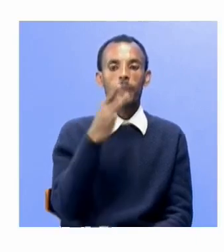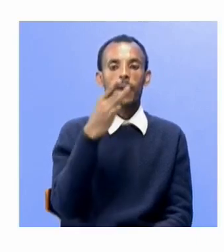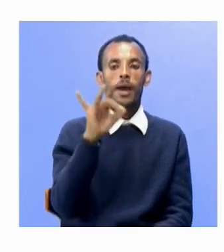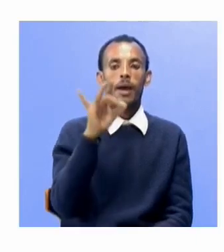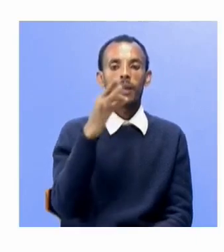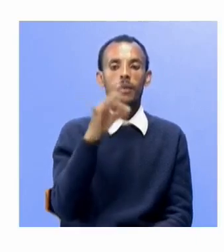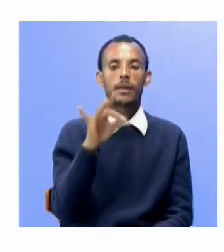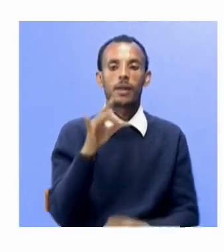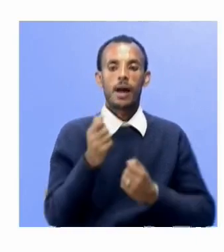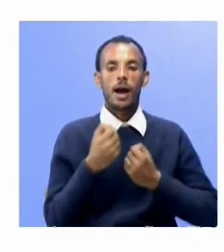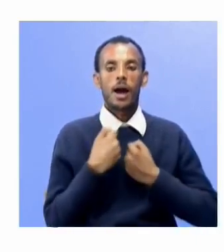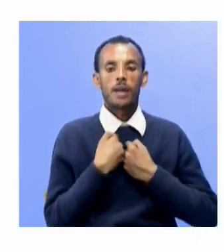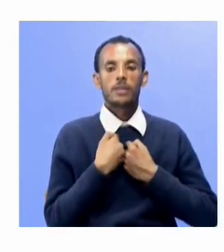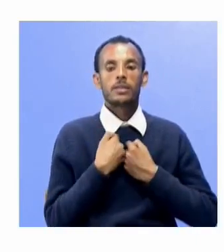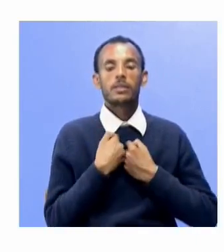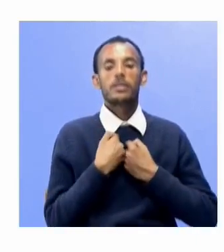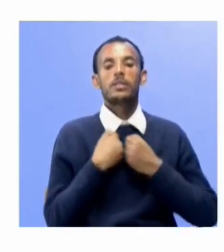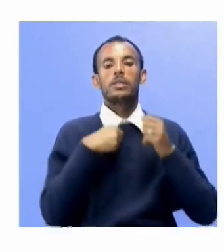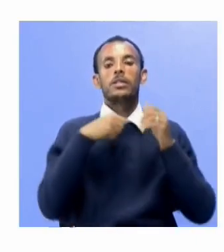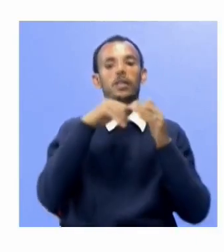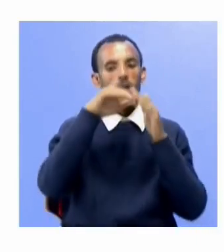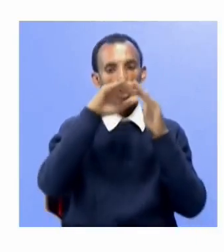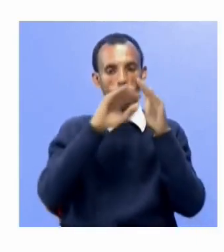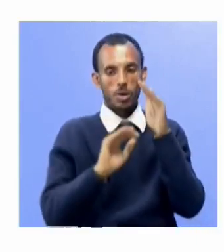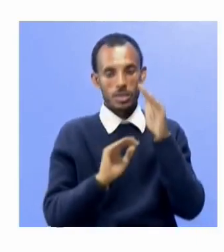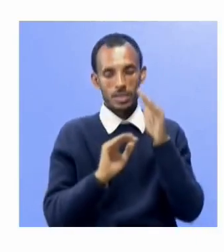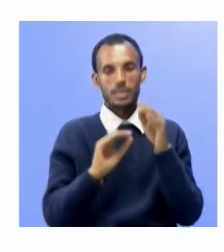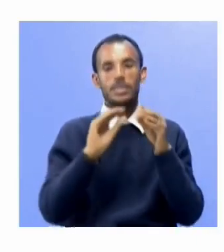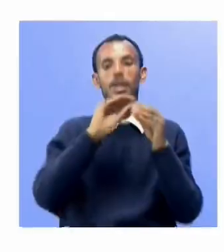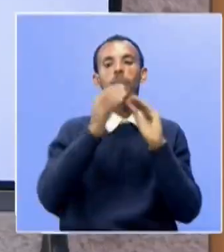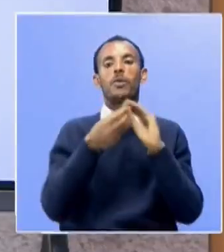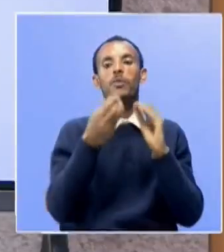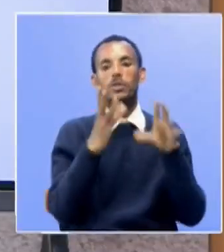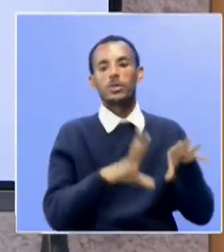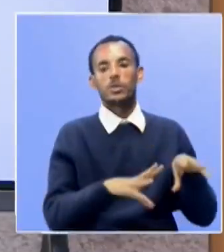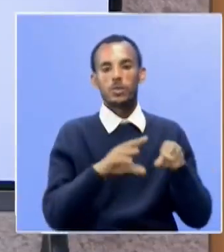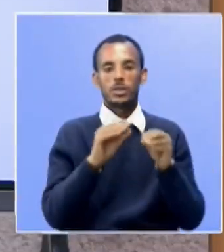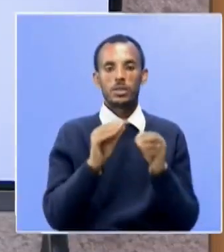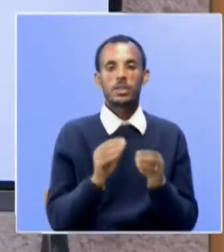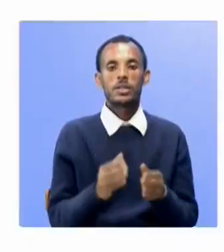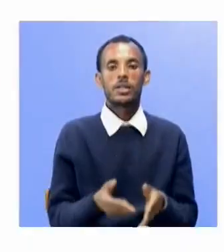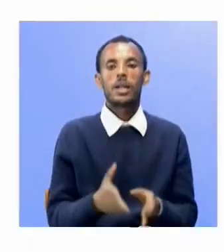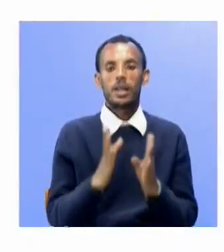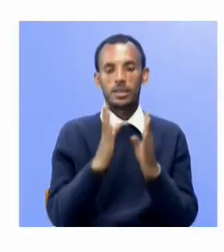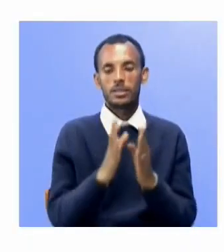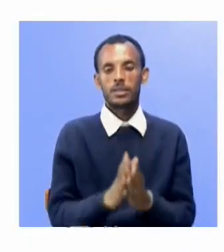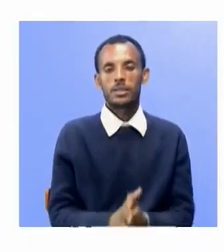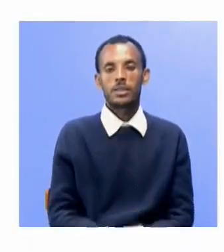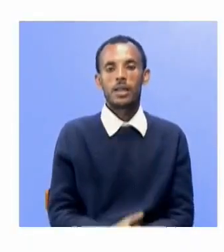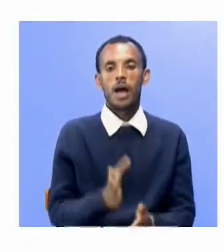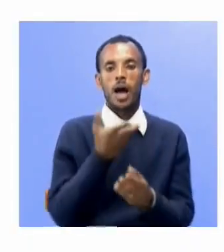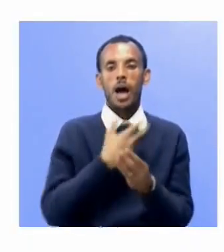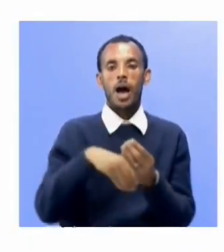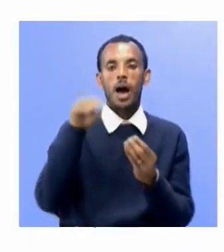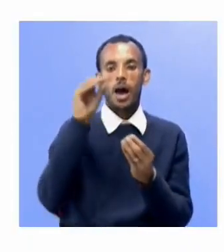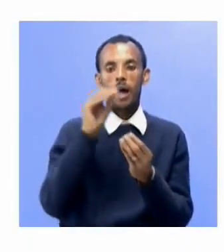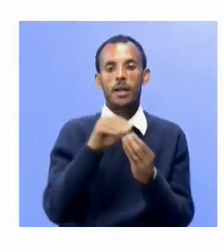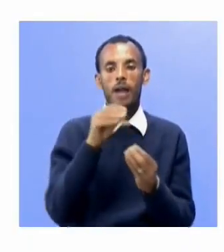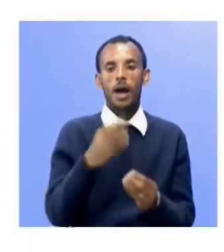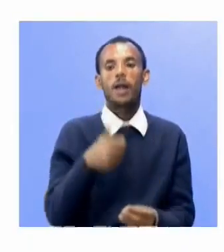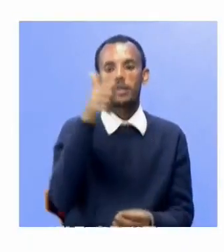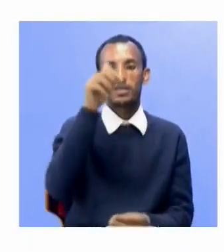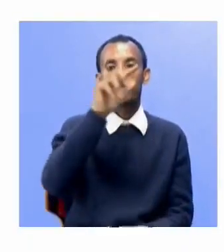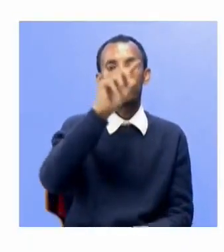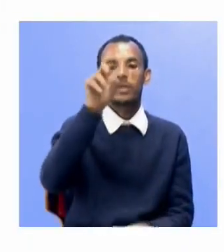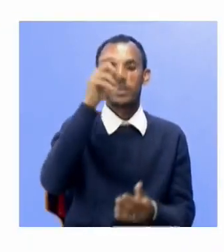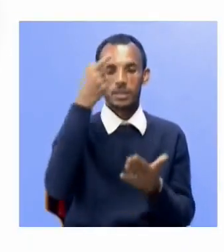18 has lowest number of students. Okay, now let's just add another question